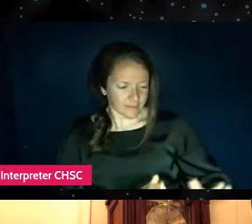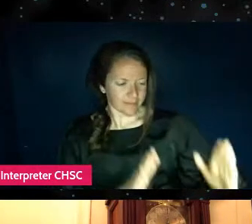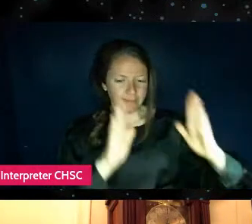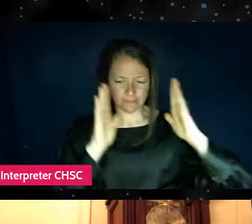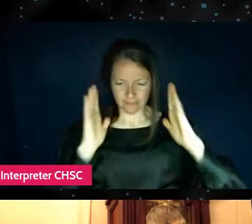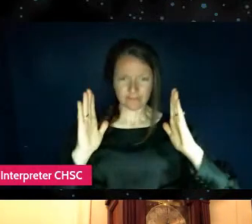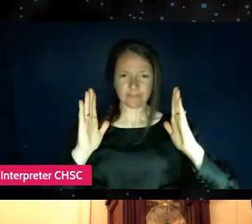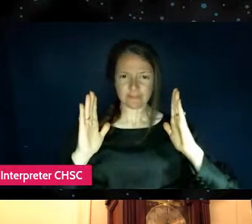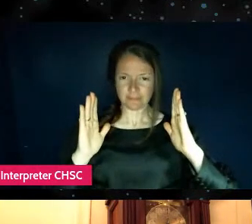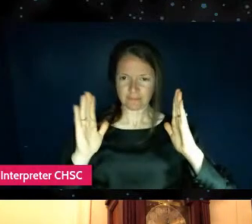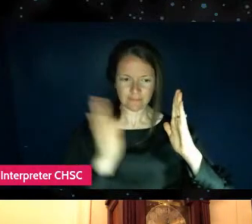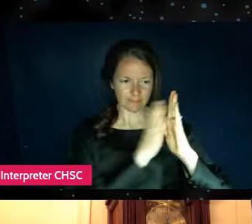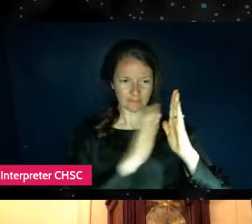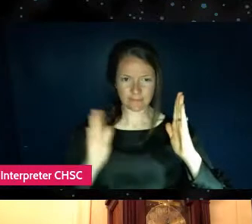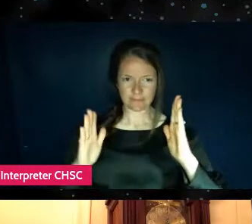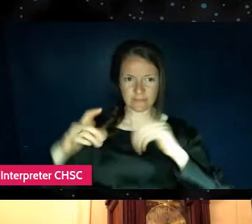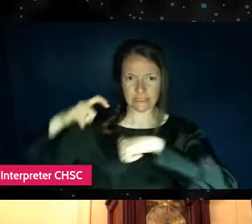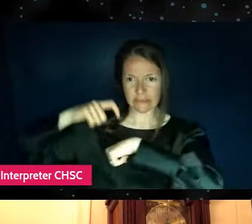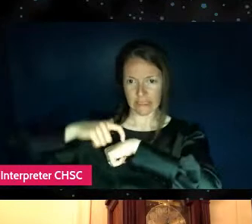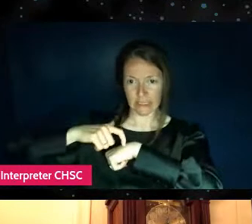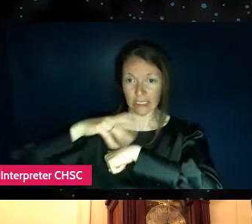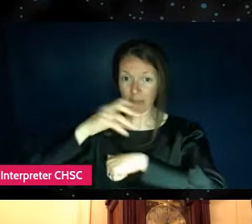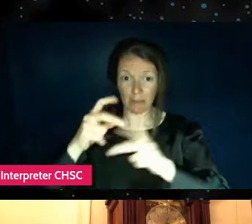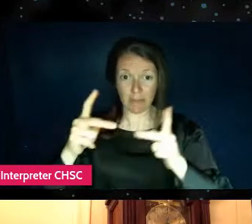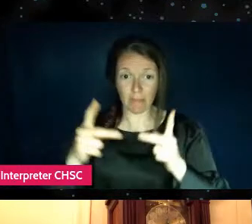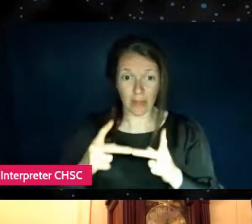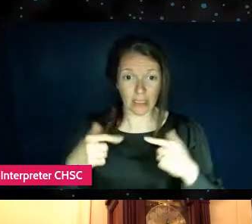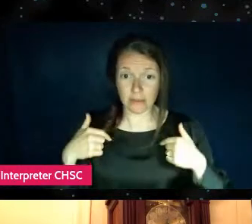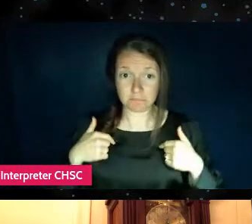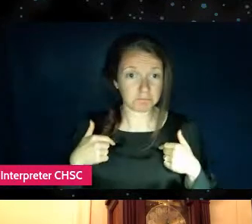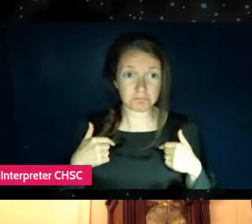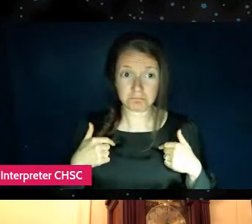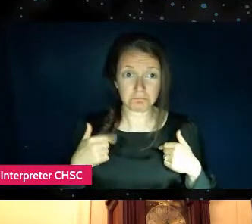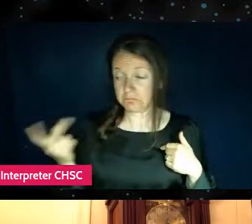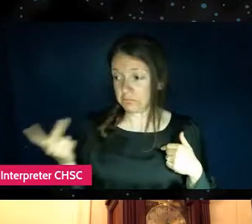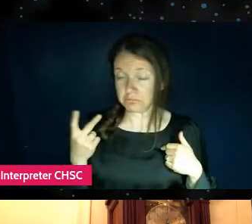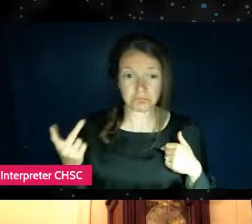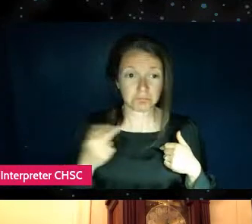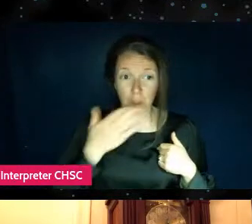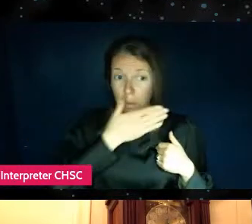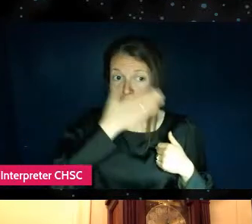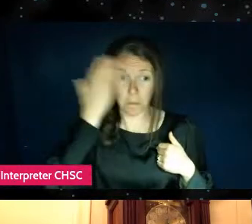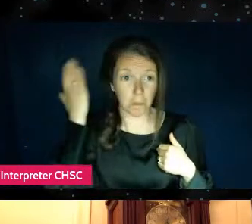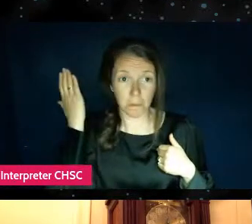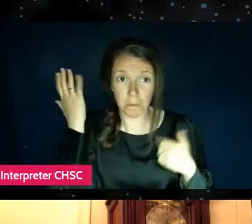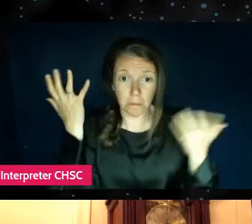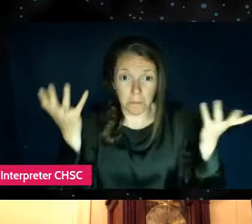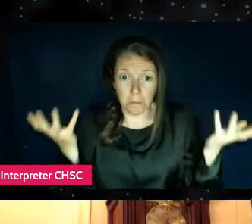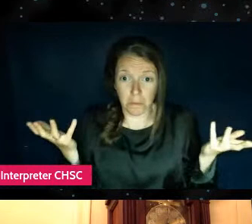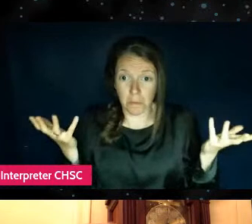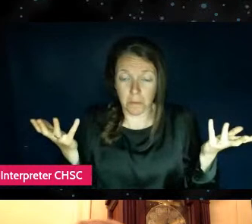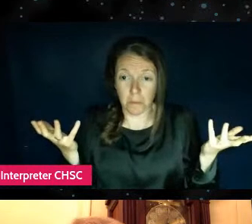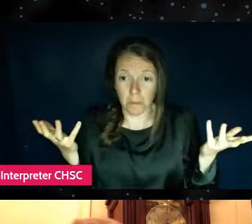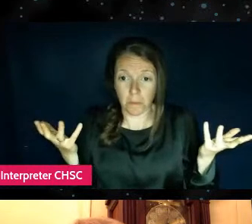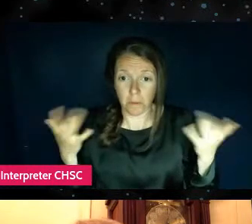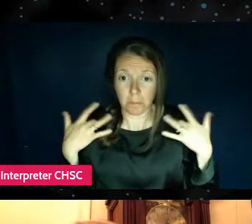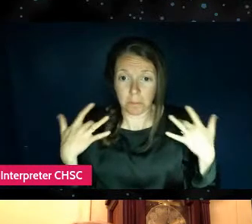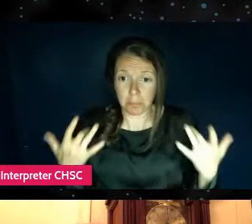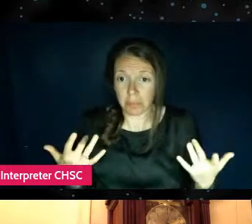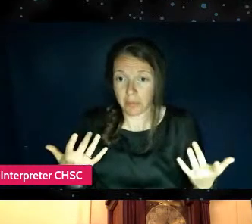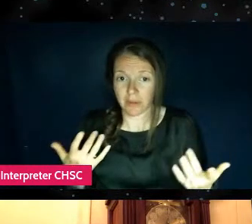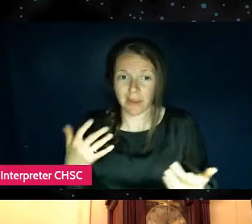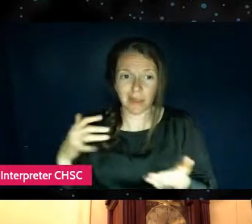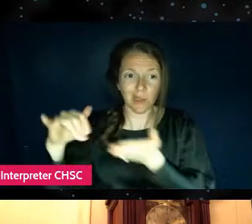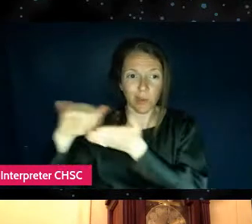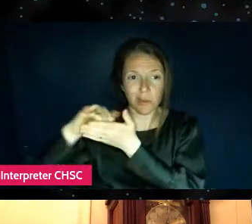time and place that neither one of us had ever known about. You know, it was a New York